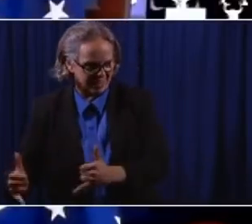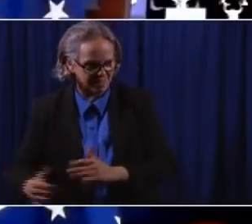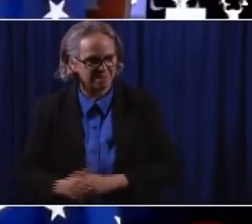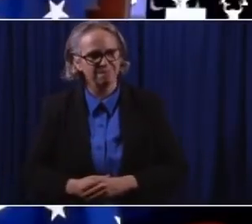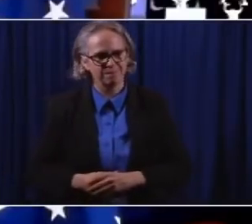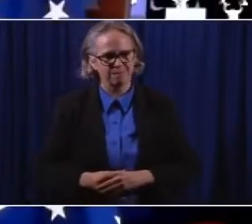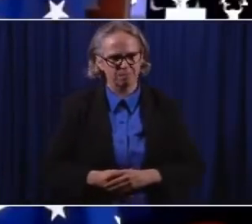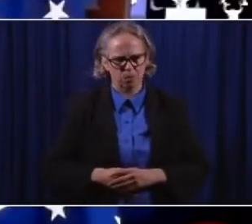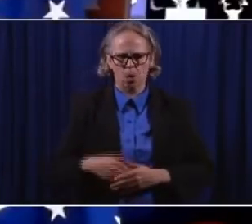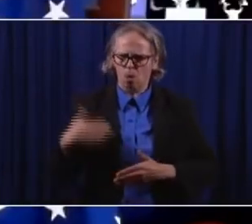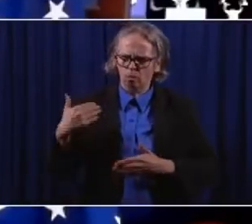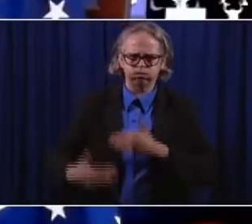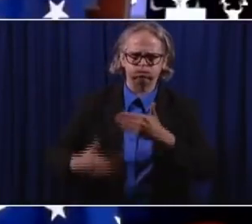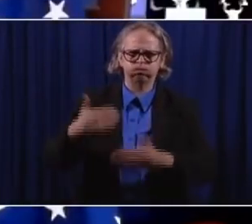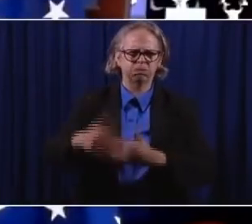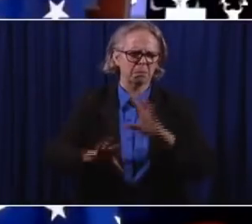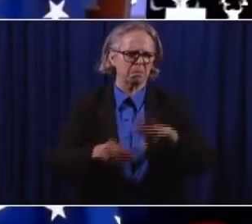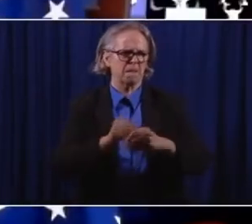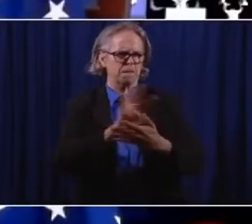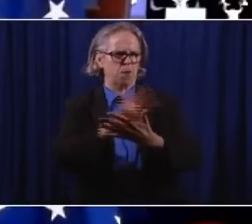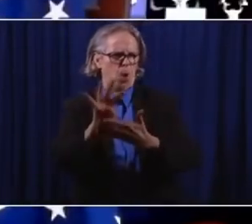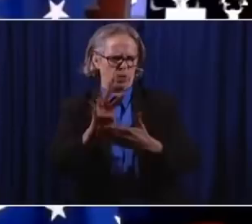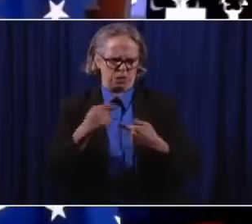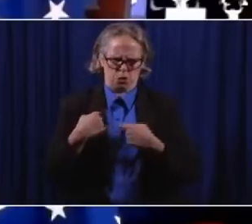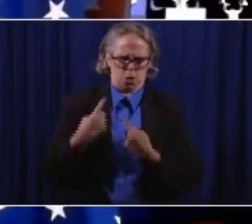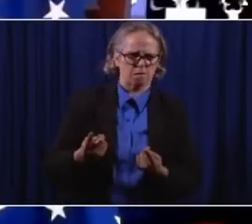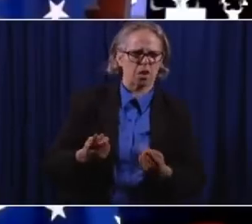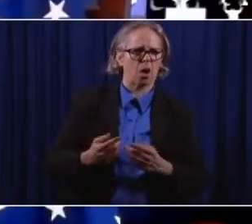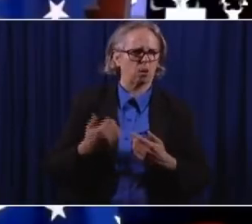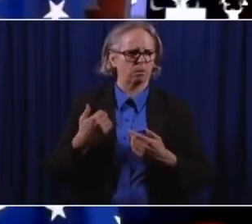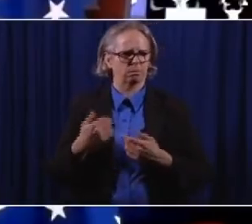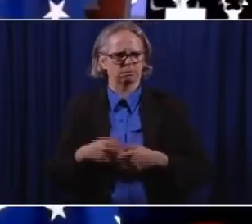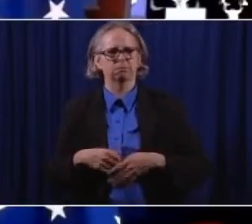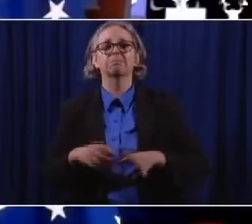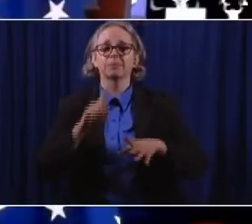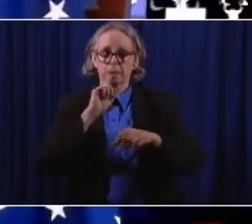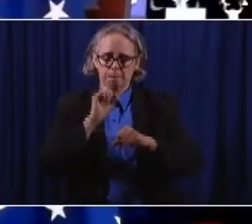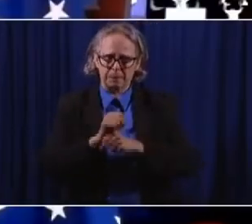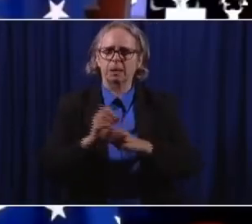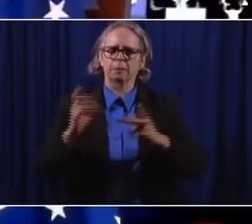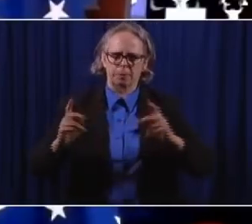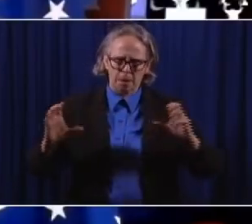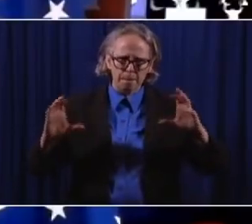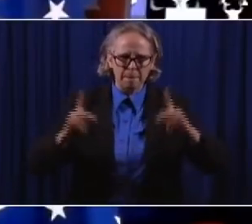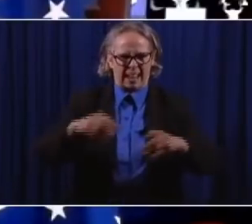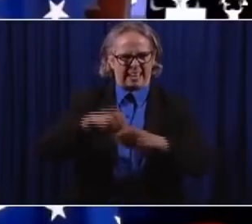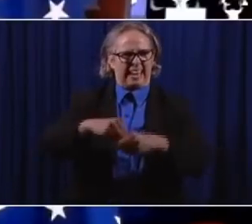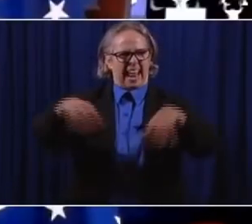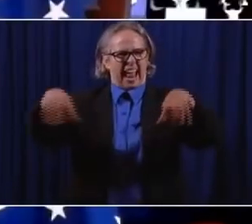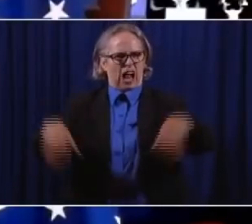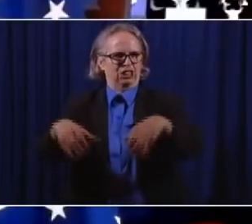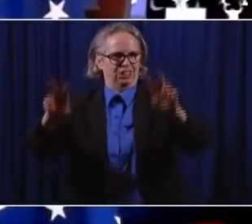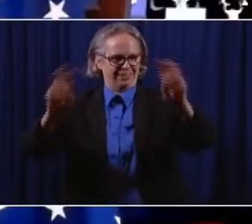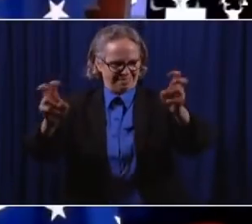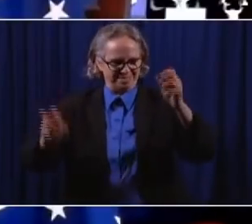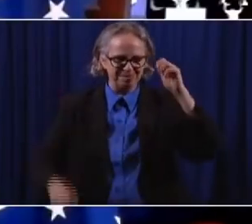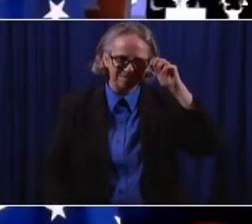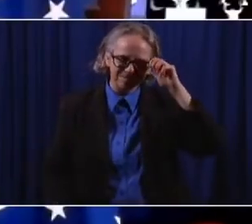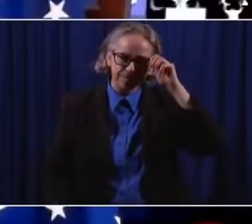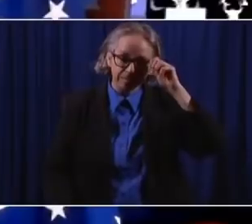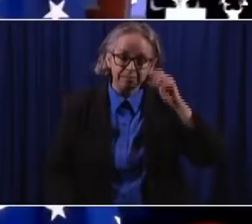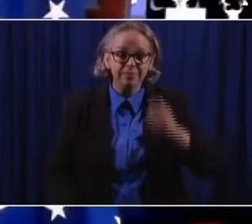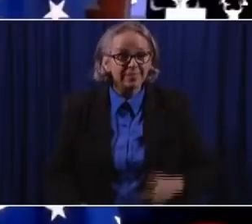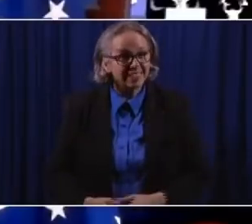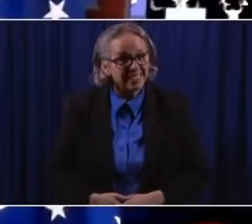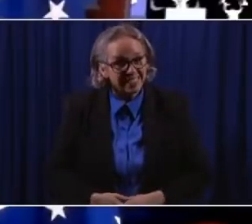sense that all schools were back in action. All sports were back in action.